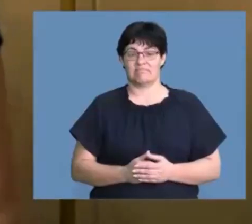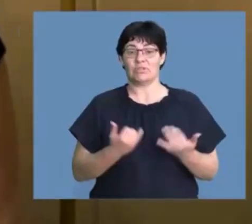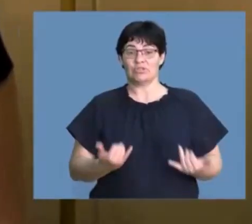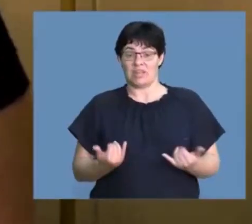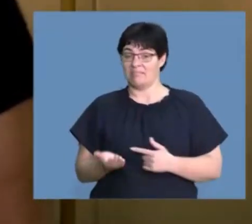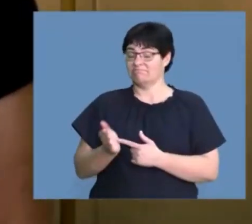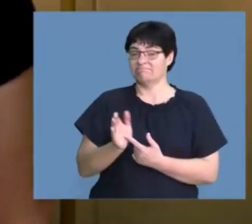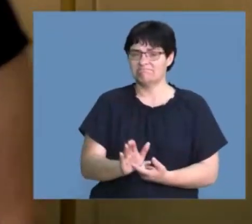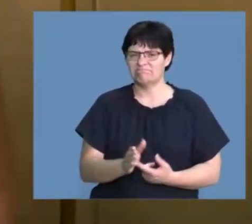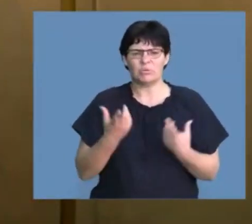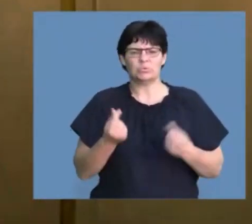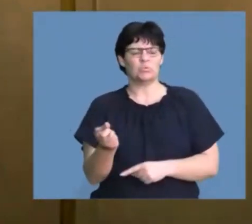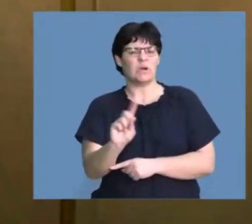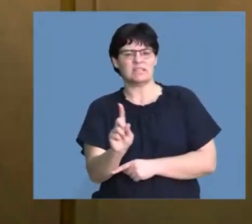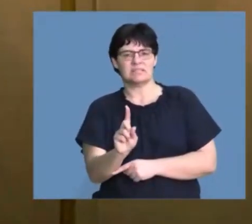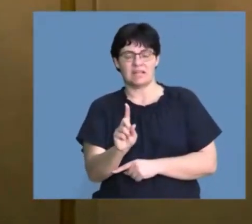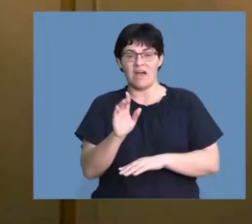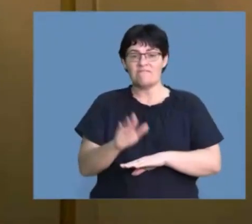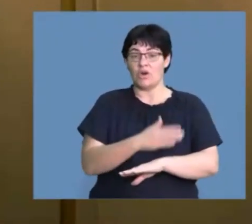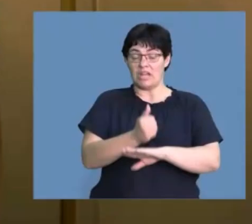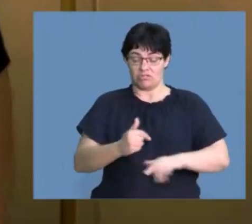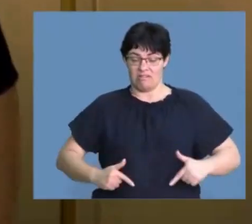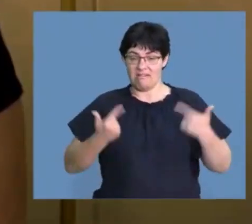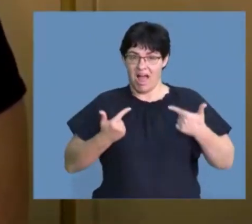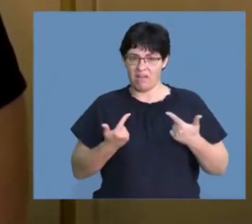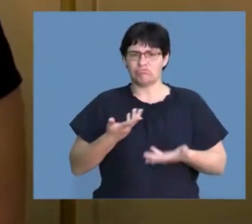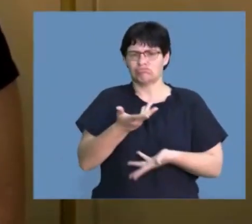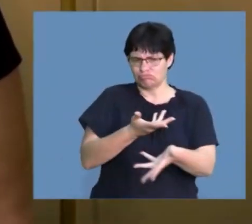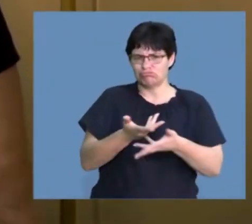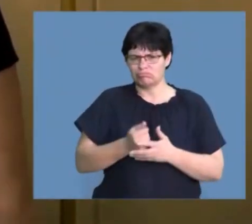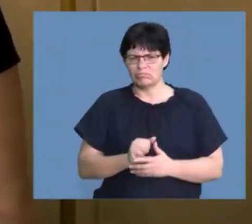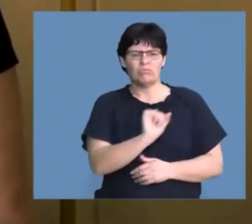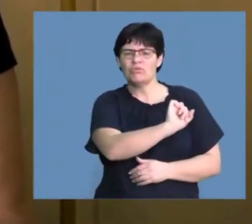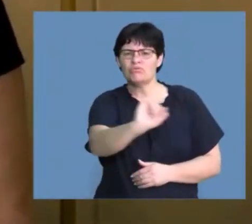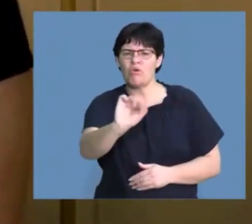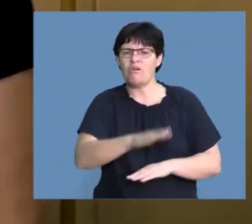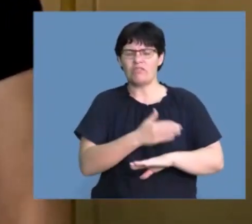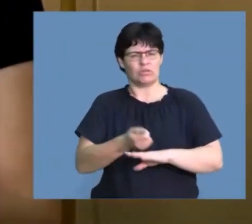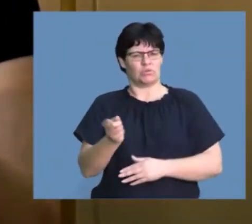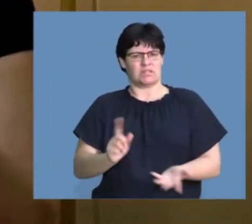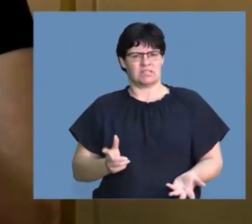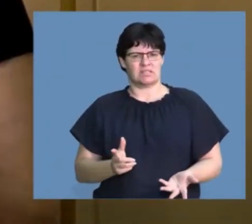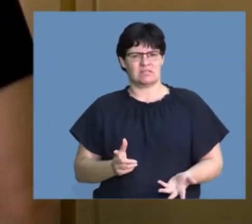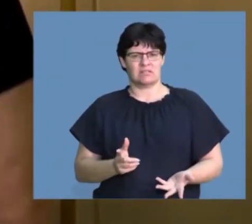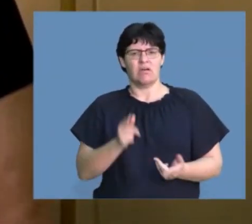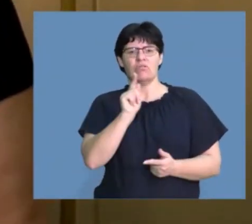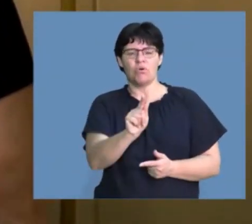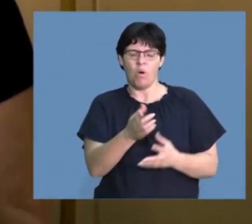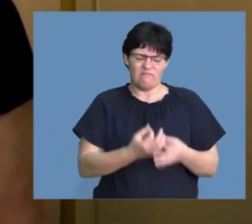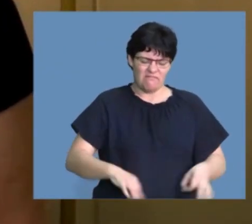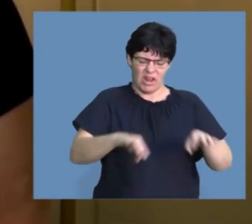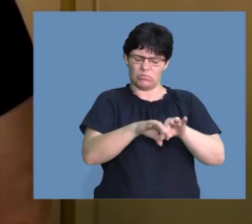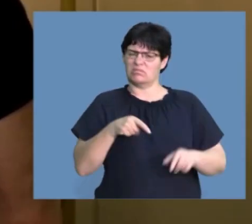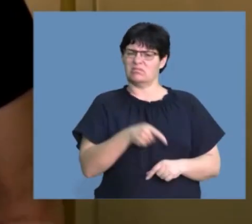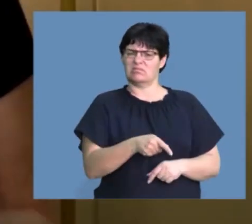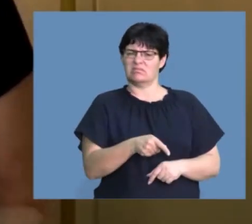In this session, we're going to talk about foundations for life. What are your foundations? And what are your values? So our